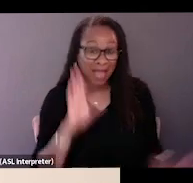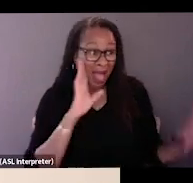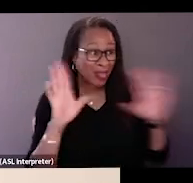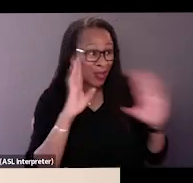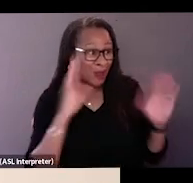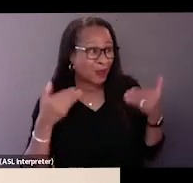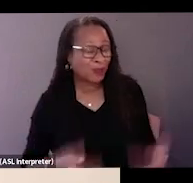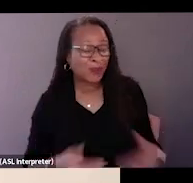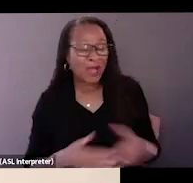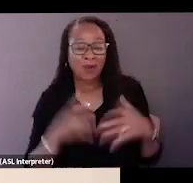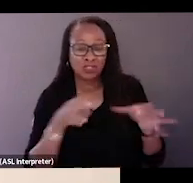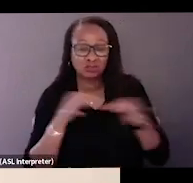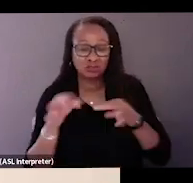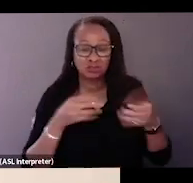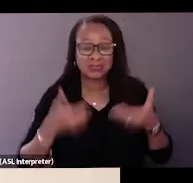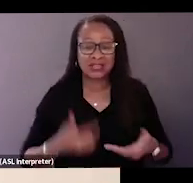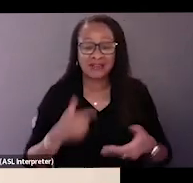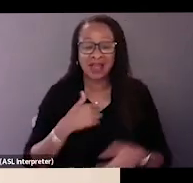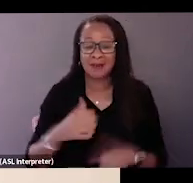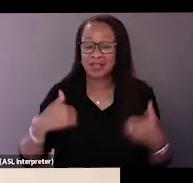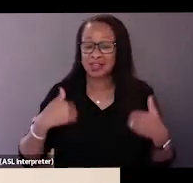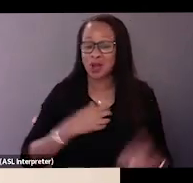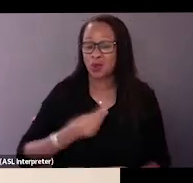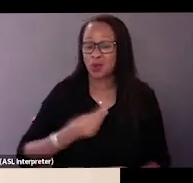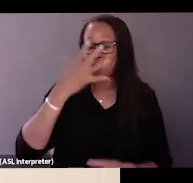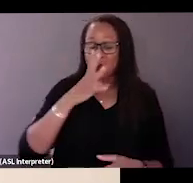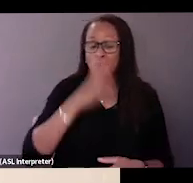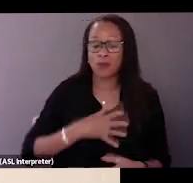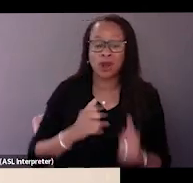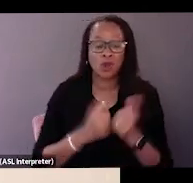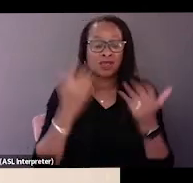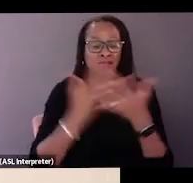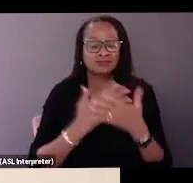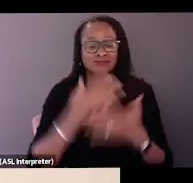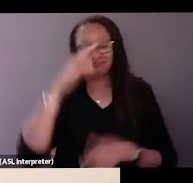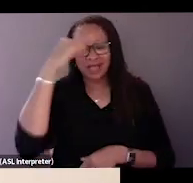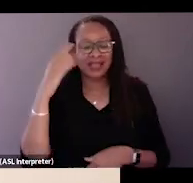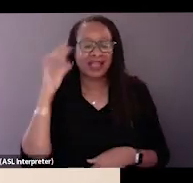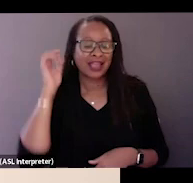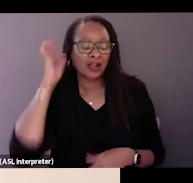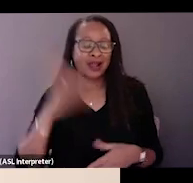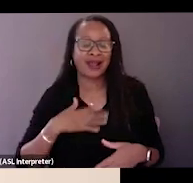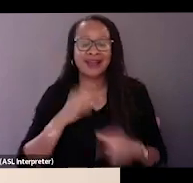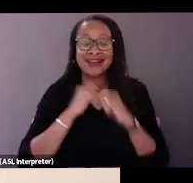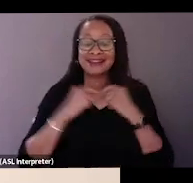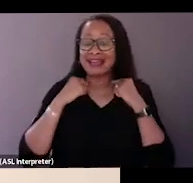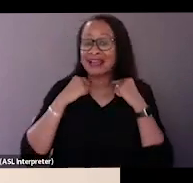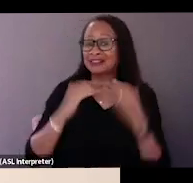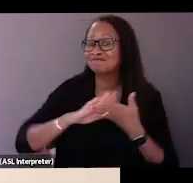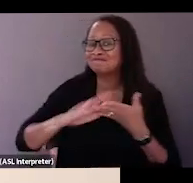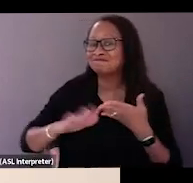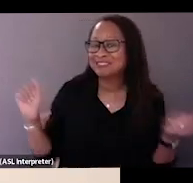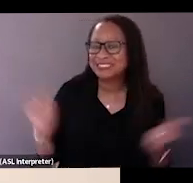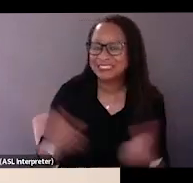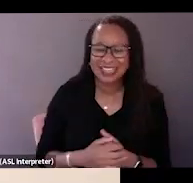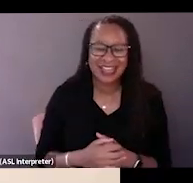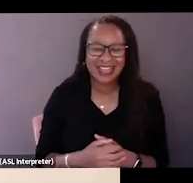una mujer blanca, joven, llevo un pullover negro, un collar bonito,